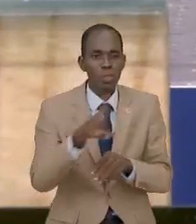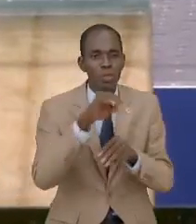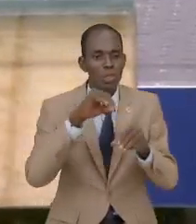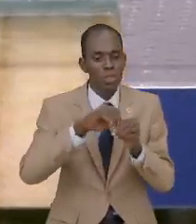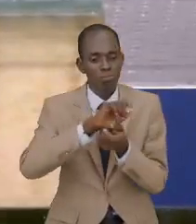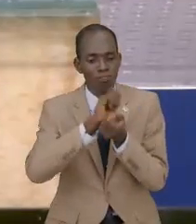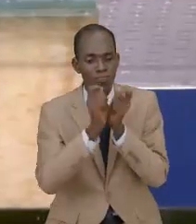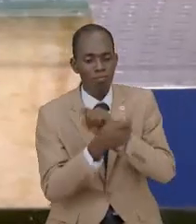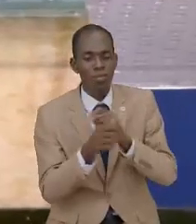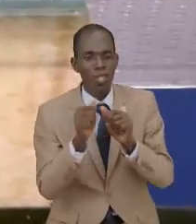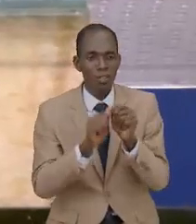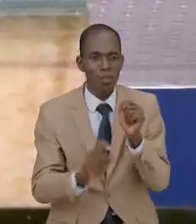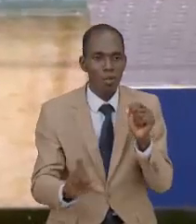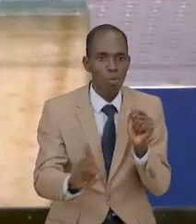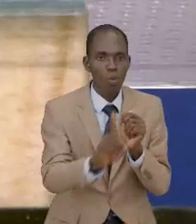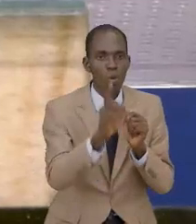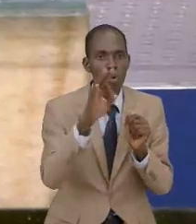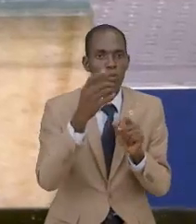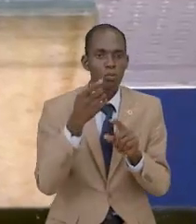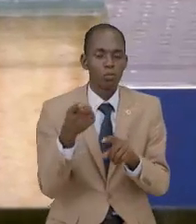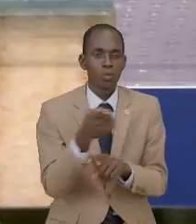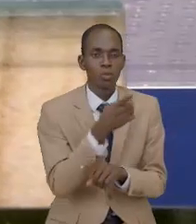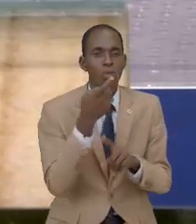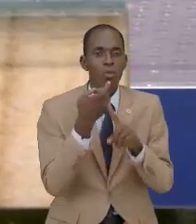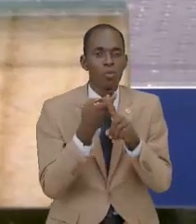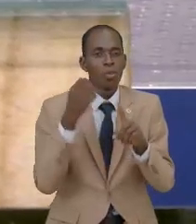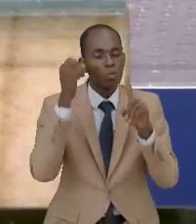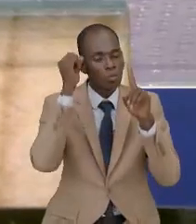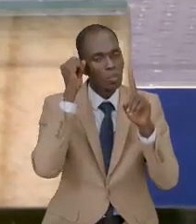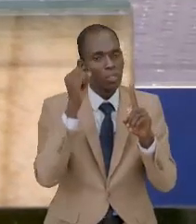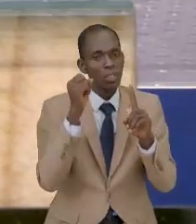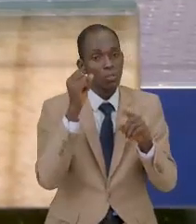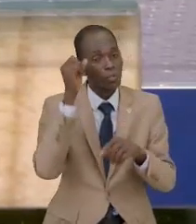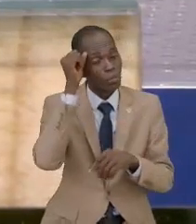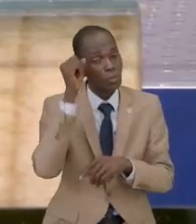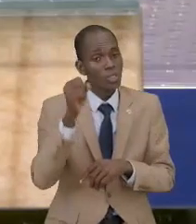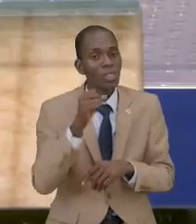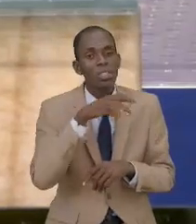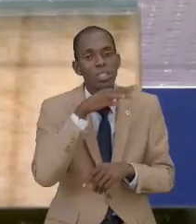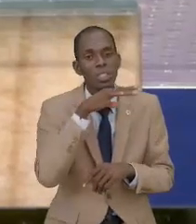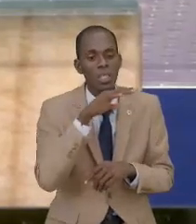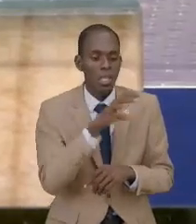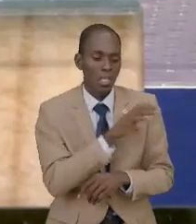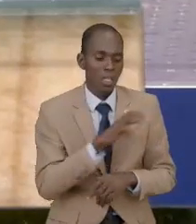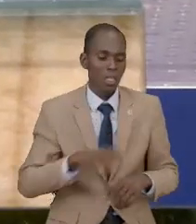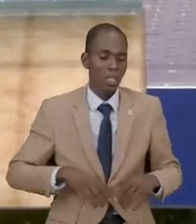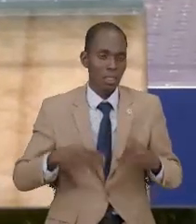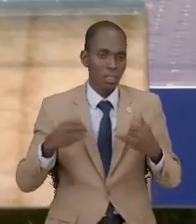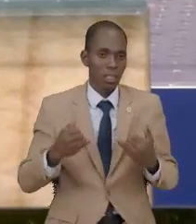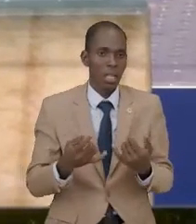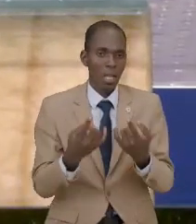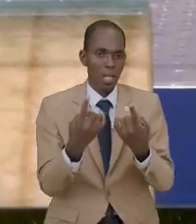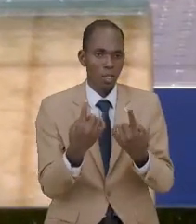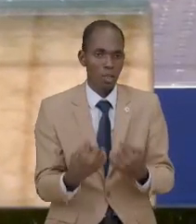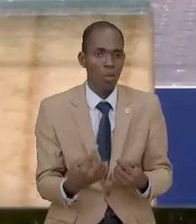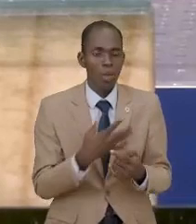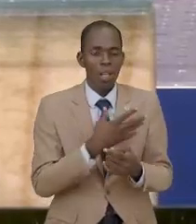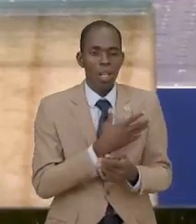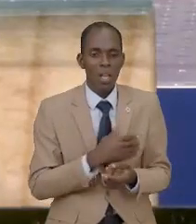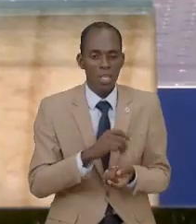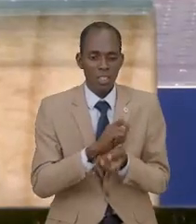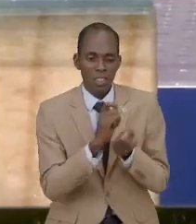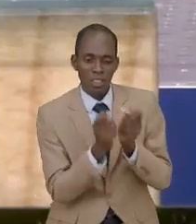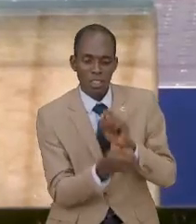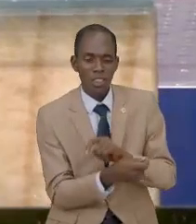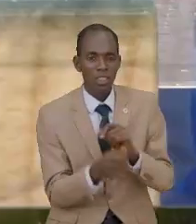you from his iniquity. Christ has now come and he turns